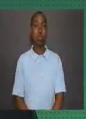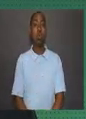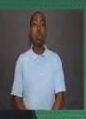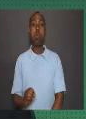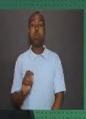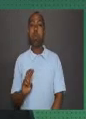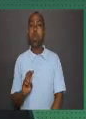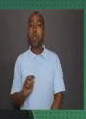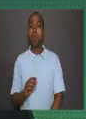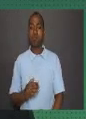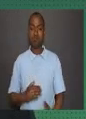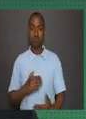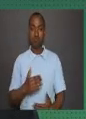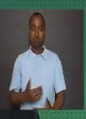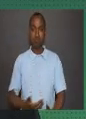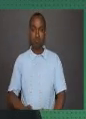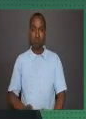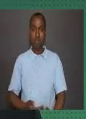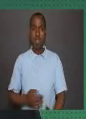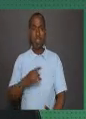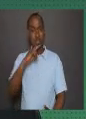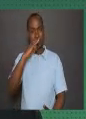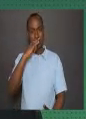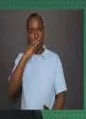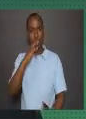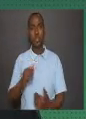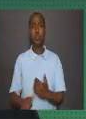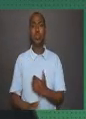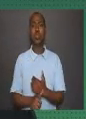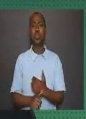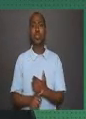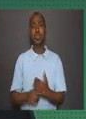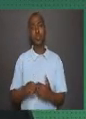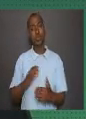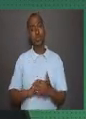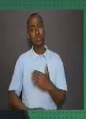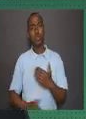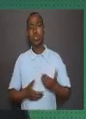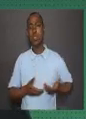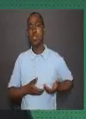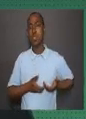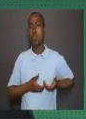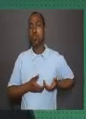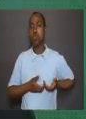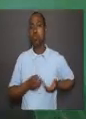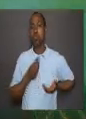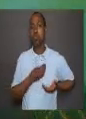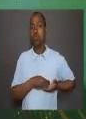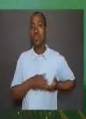mothers infecting their children through pregnancy, childbirth, or breastfeeding.